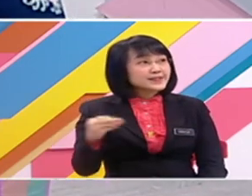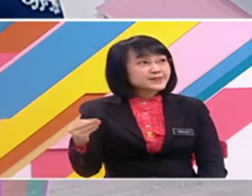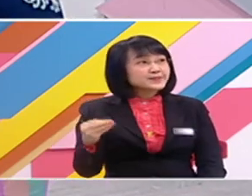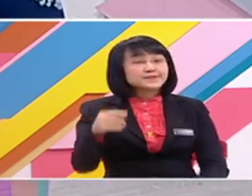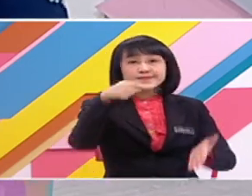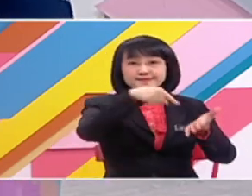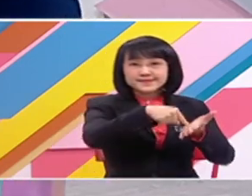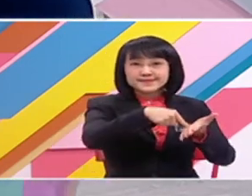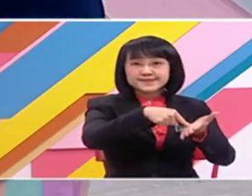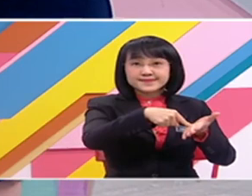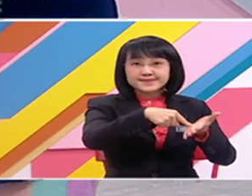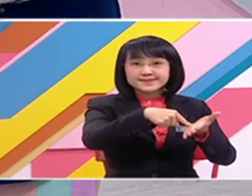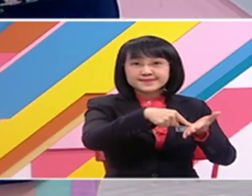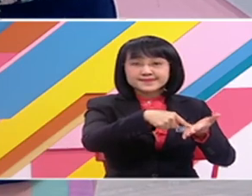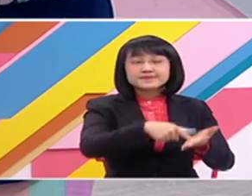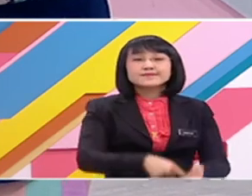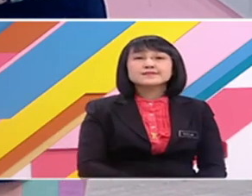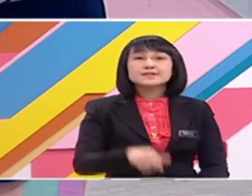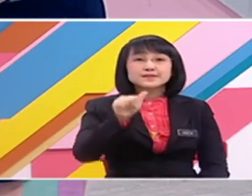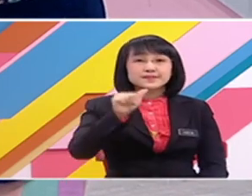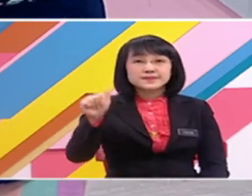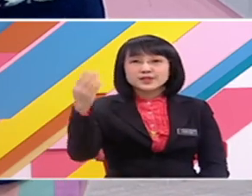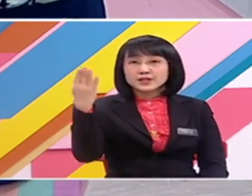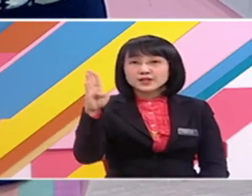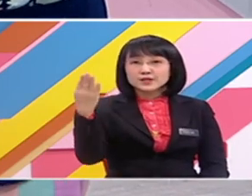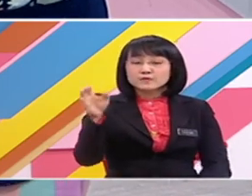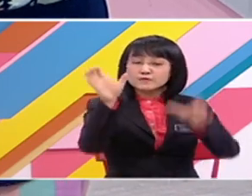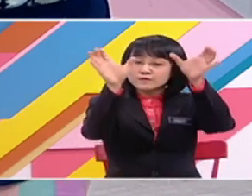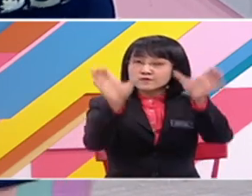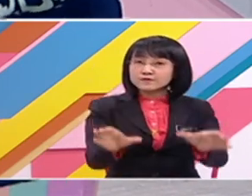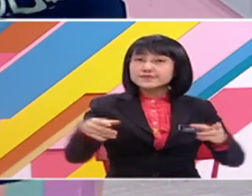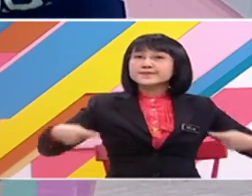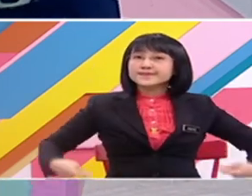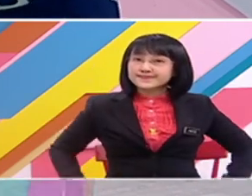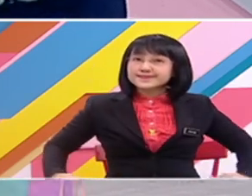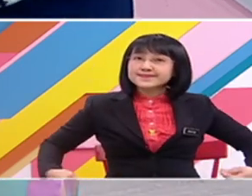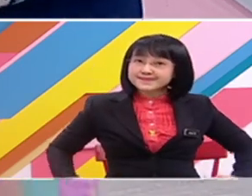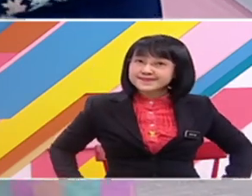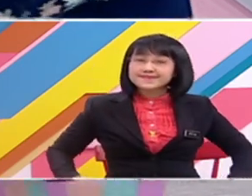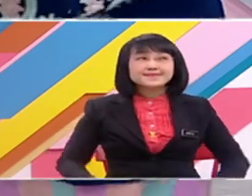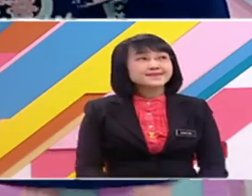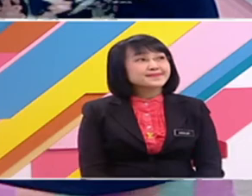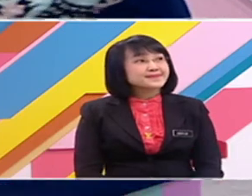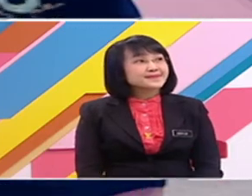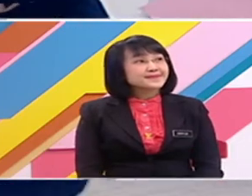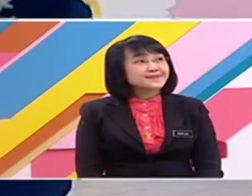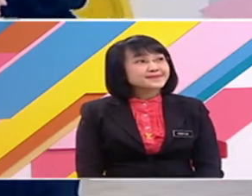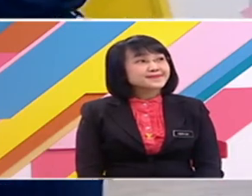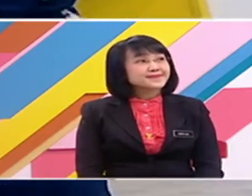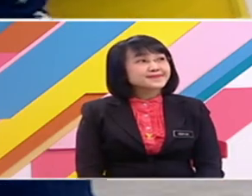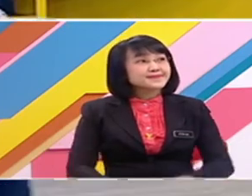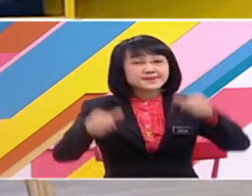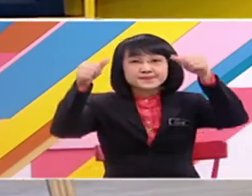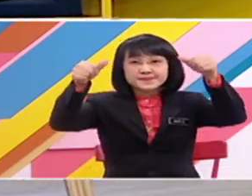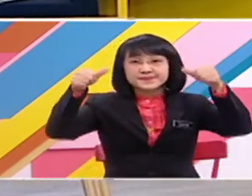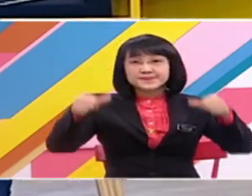one, a blue trousers. Yes, okay. So I will paste on